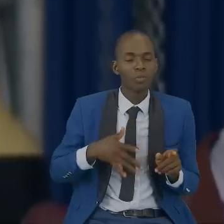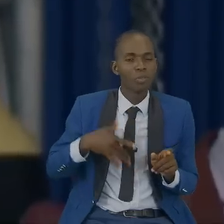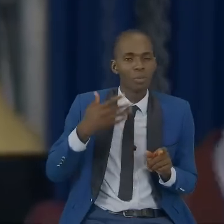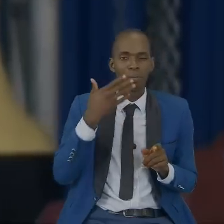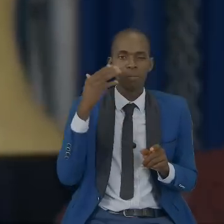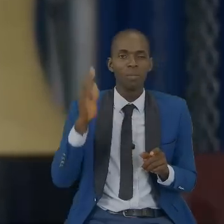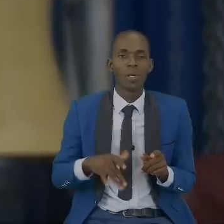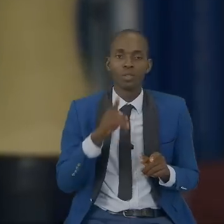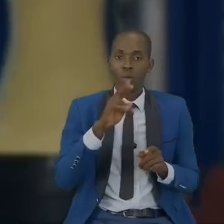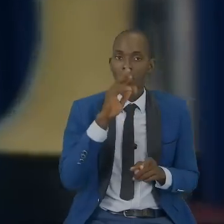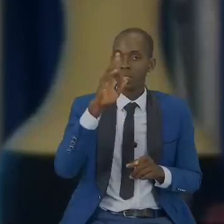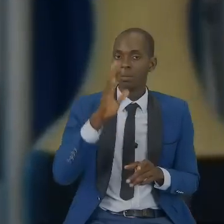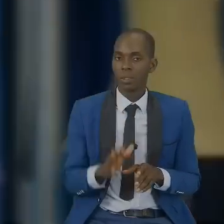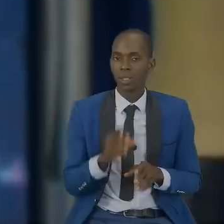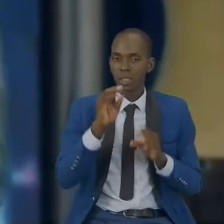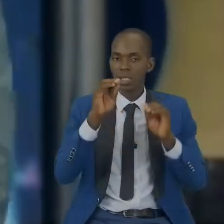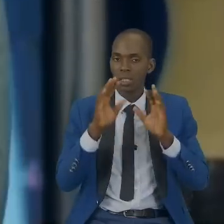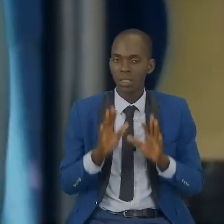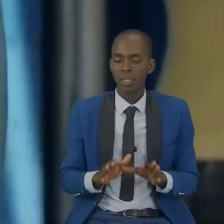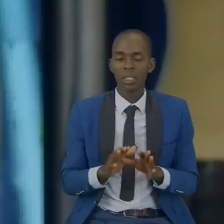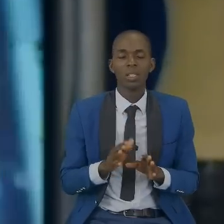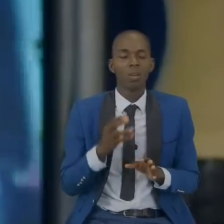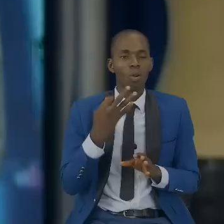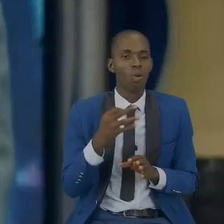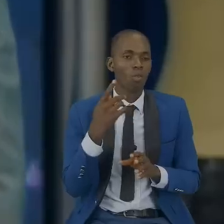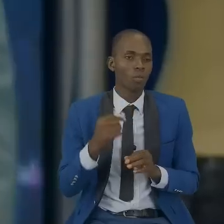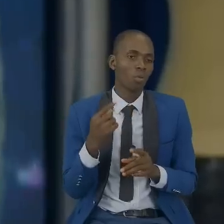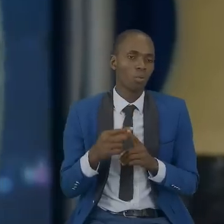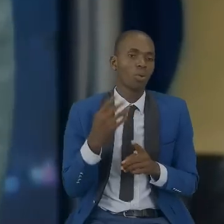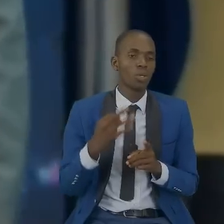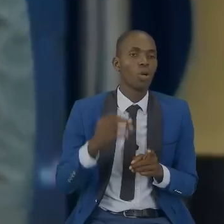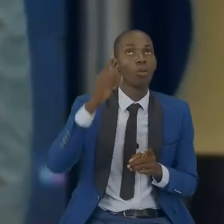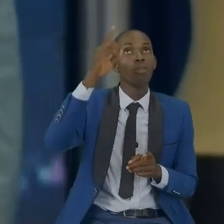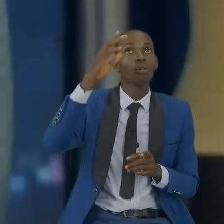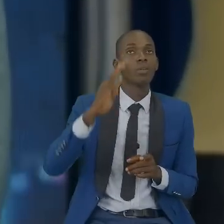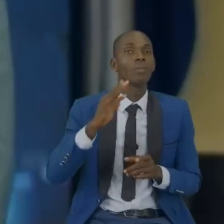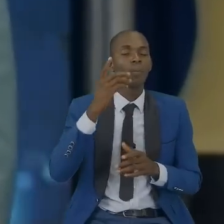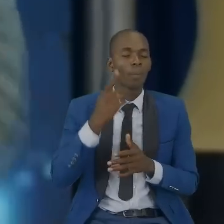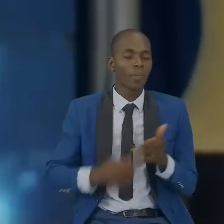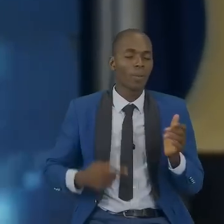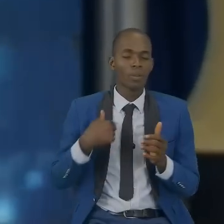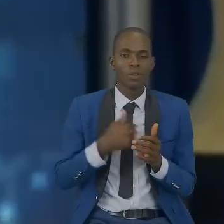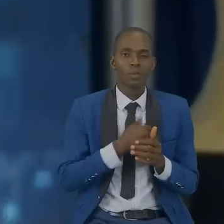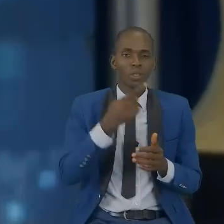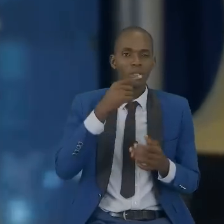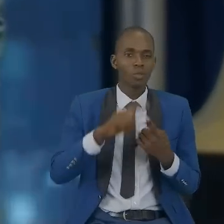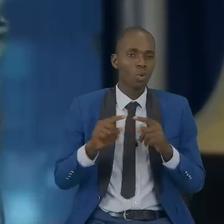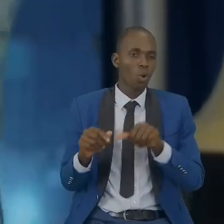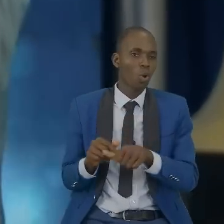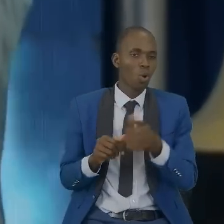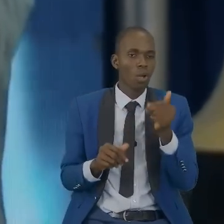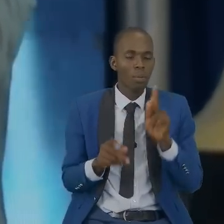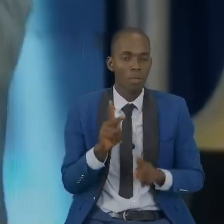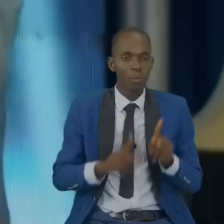you a preacher? Are you a teacher of the word of God? What we declare to other people,